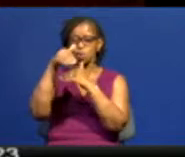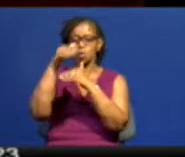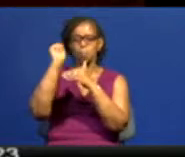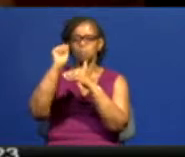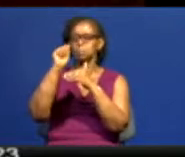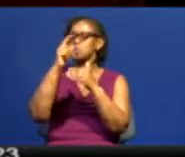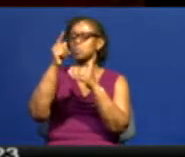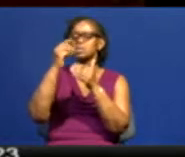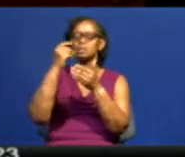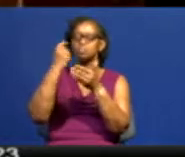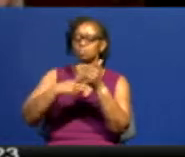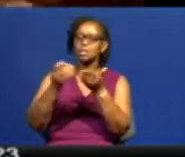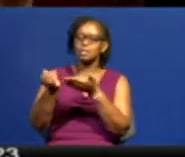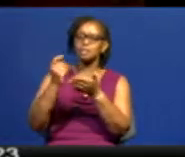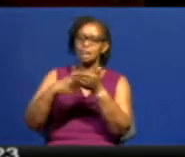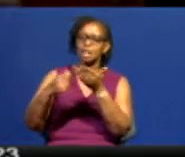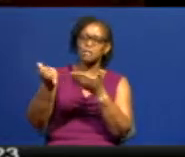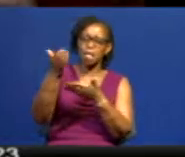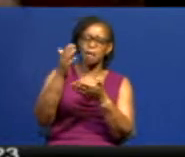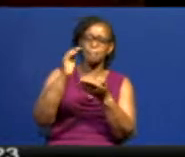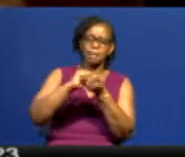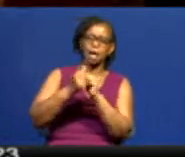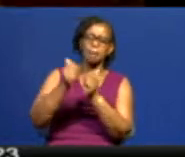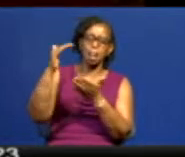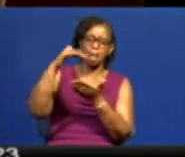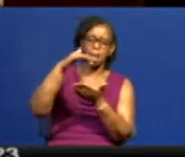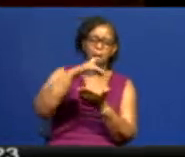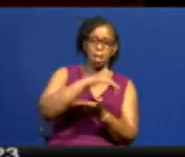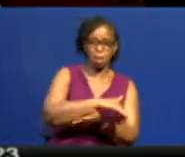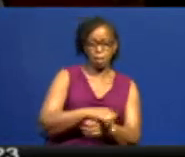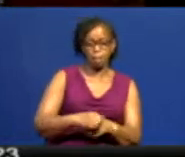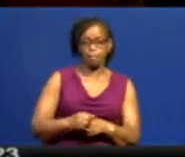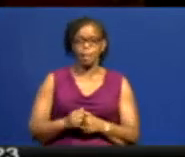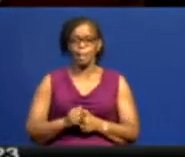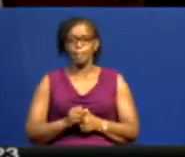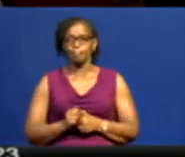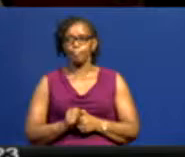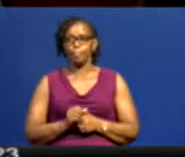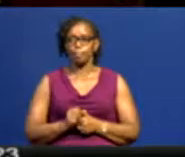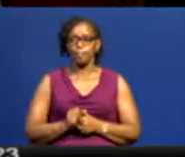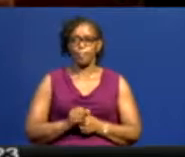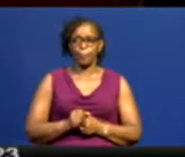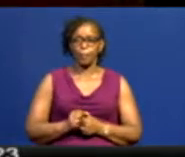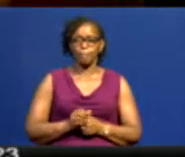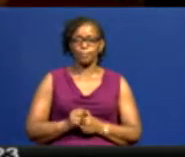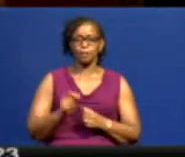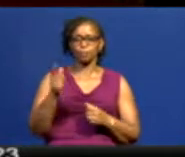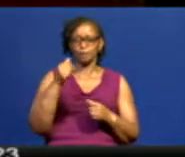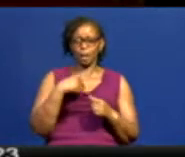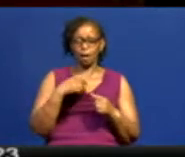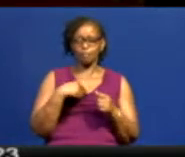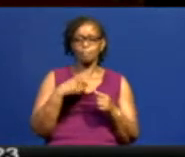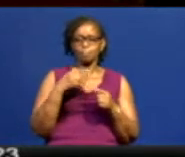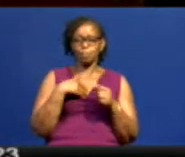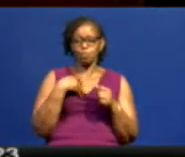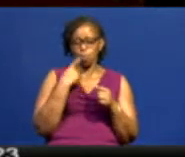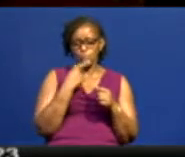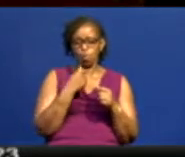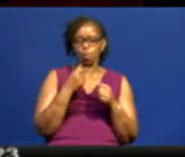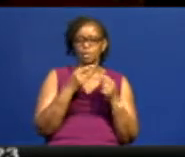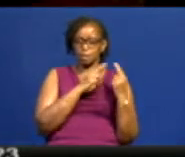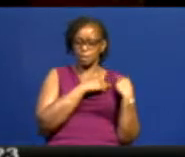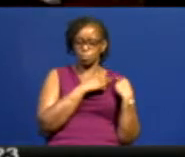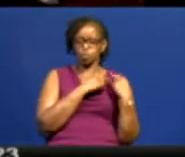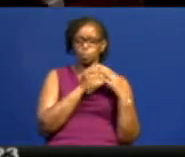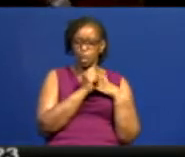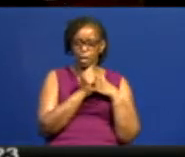we're advocating for having an optimal tax rate, where we have the policy drivers now sitting down and find out what is